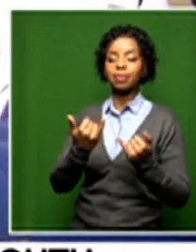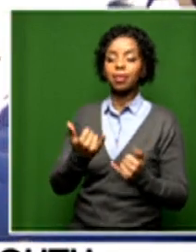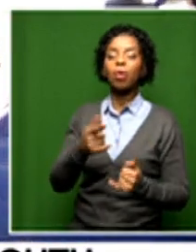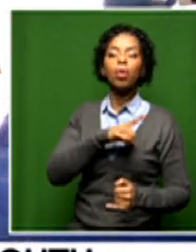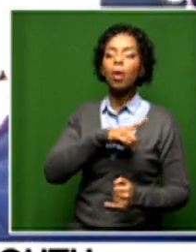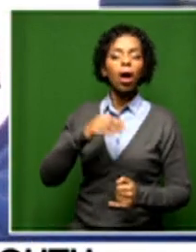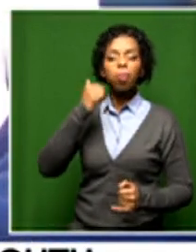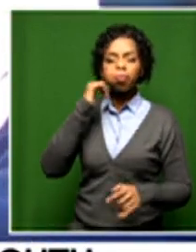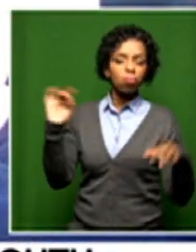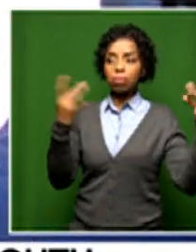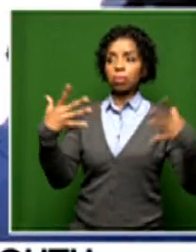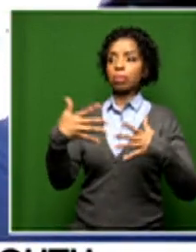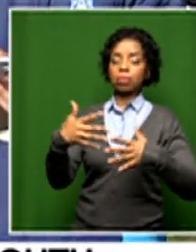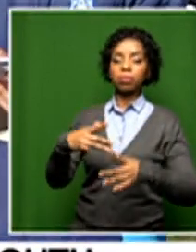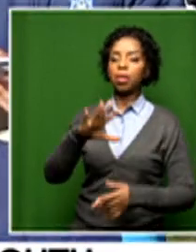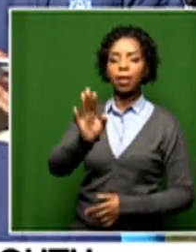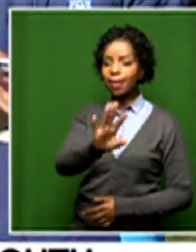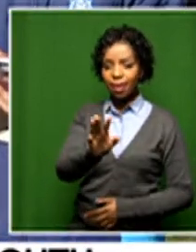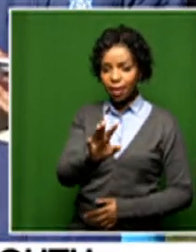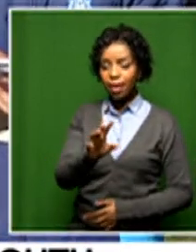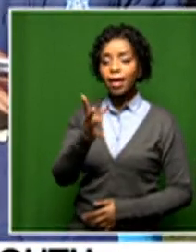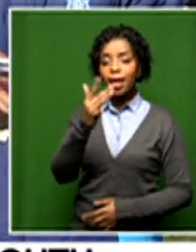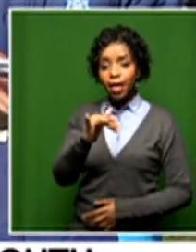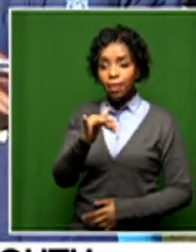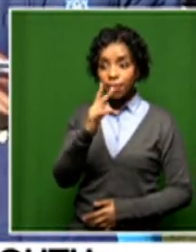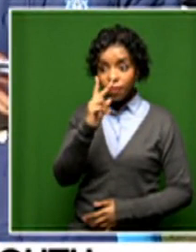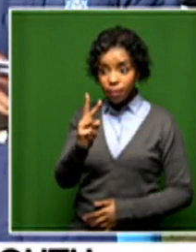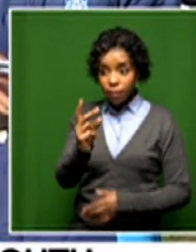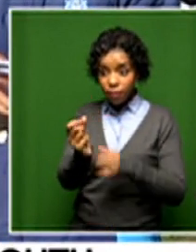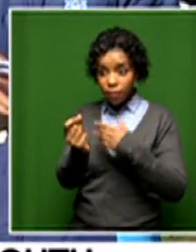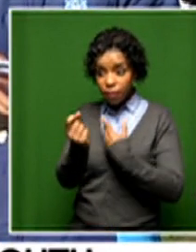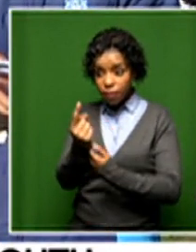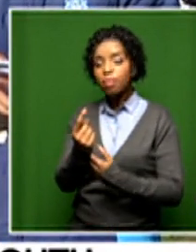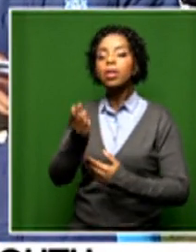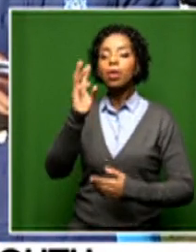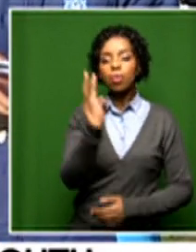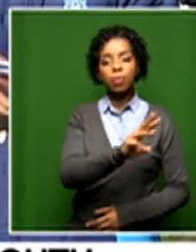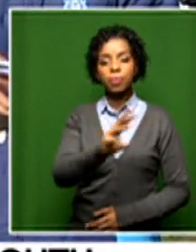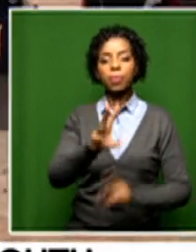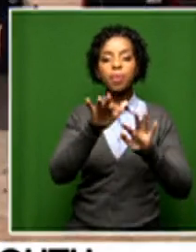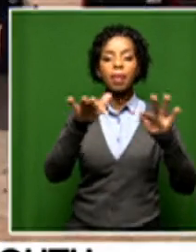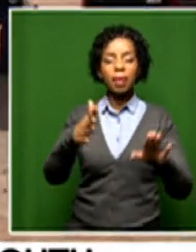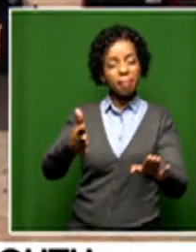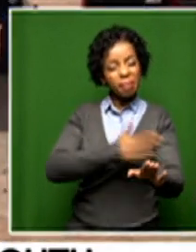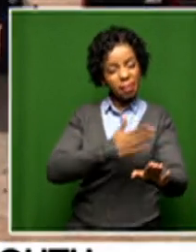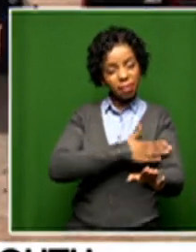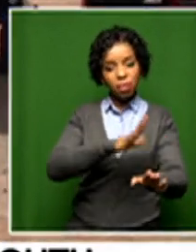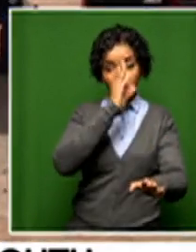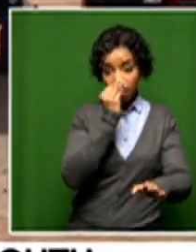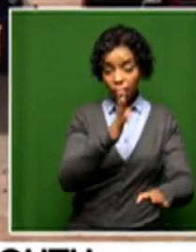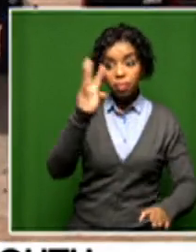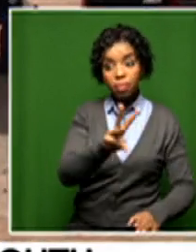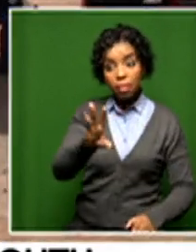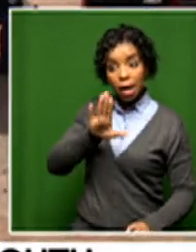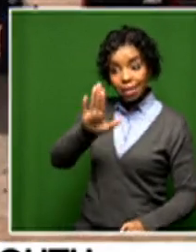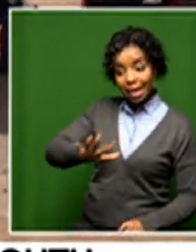will warn the community, we will warn the public long earlier when we think that there's a slight surge that's coming in an area. We